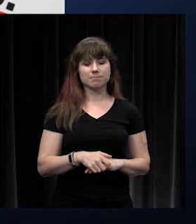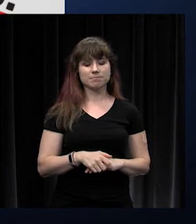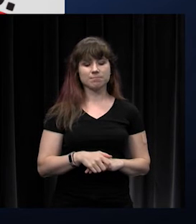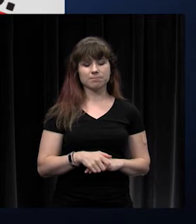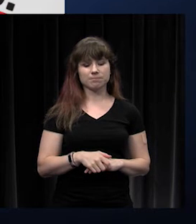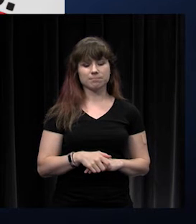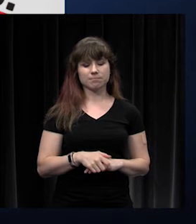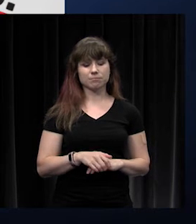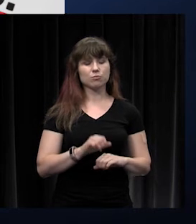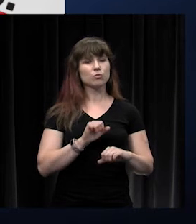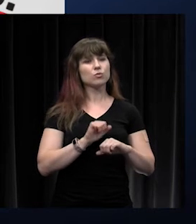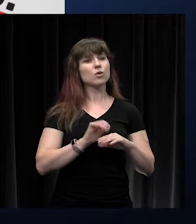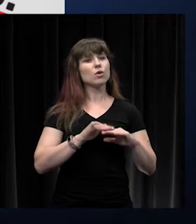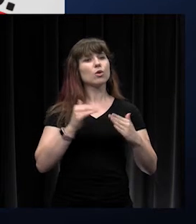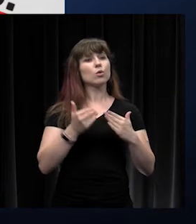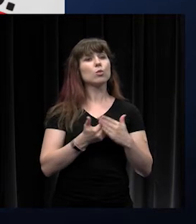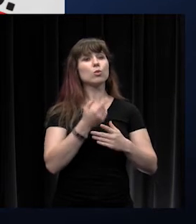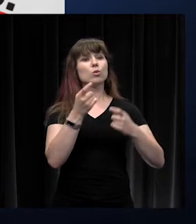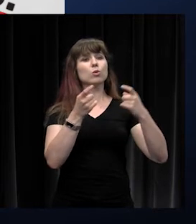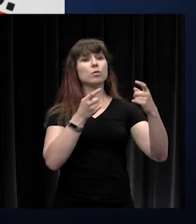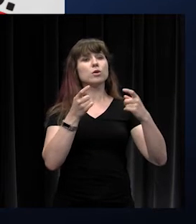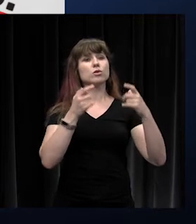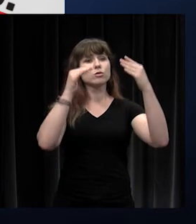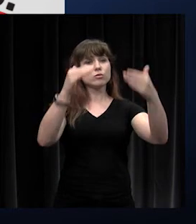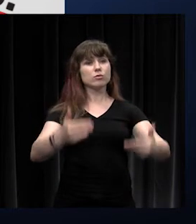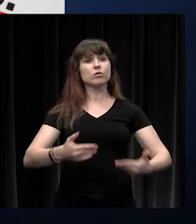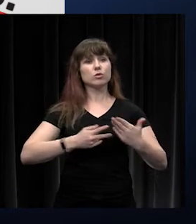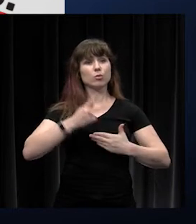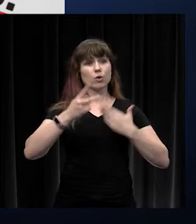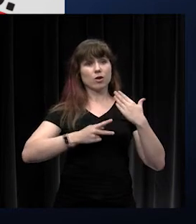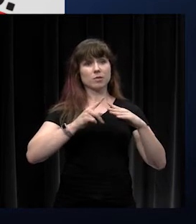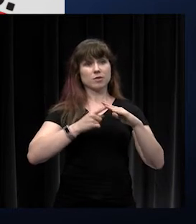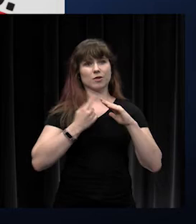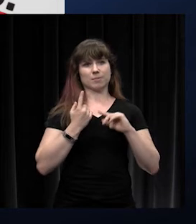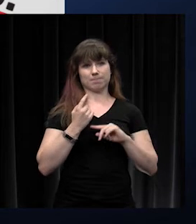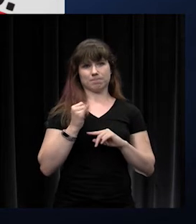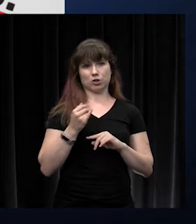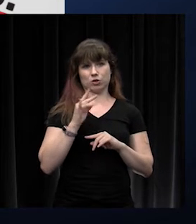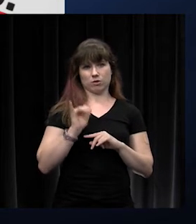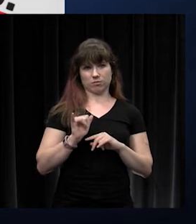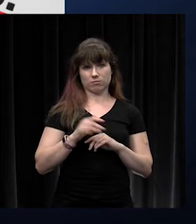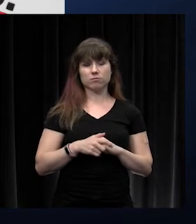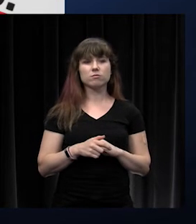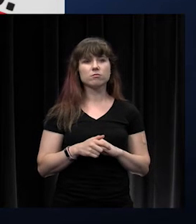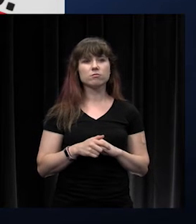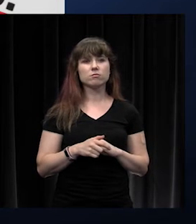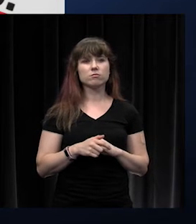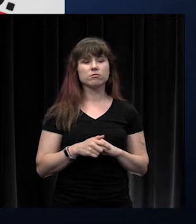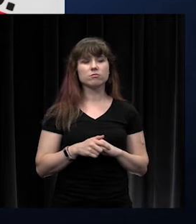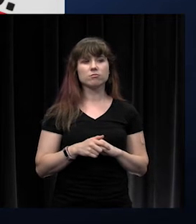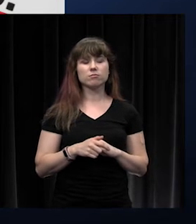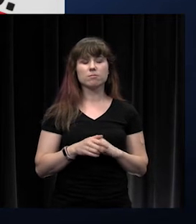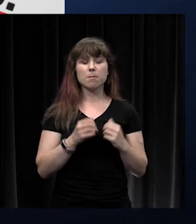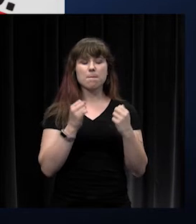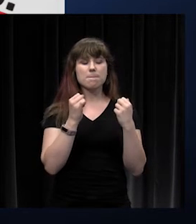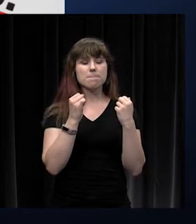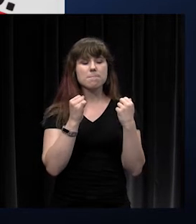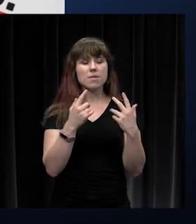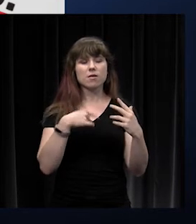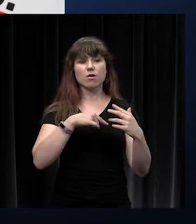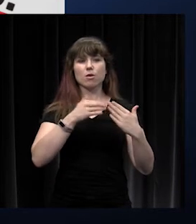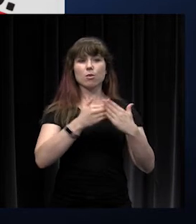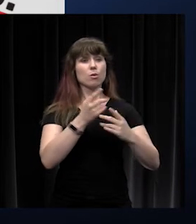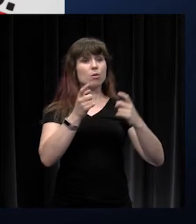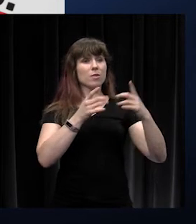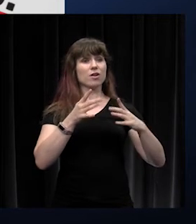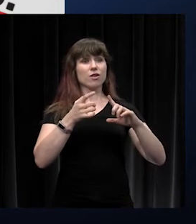working on a new administrator induction program that began in July. And these are many of our new administrators